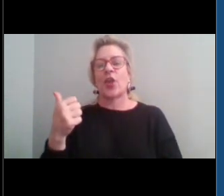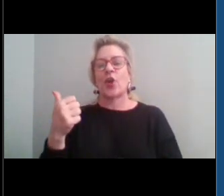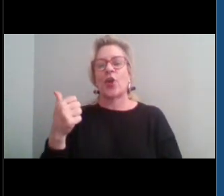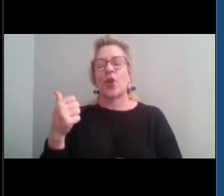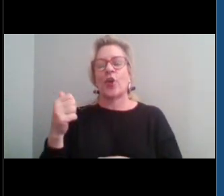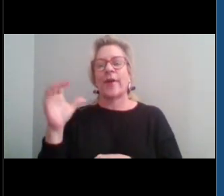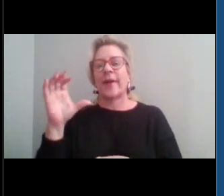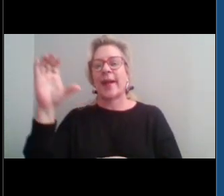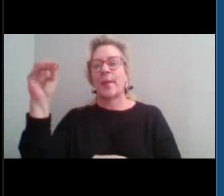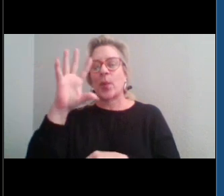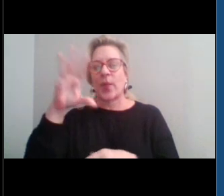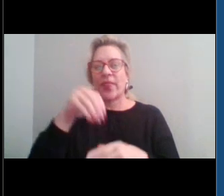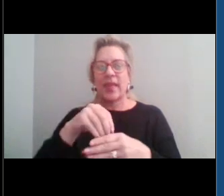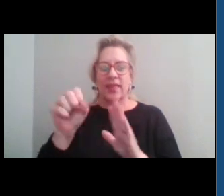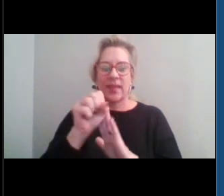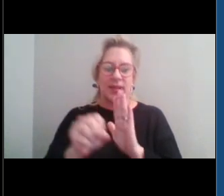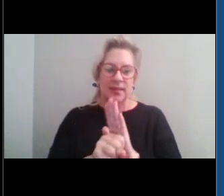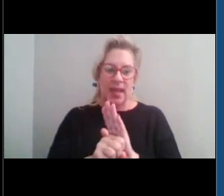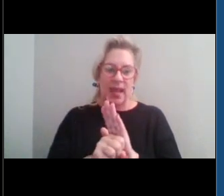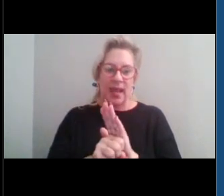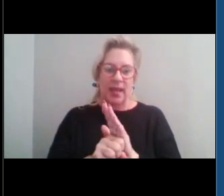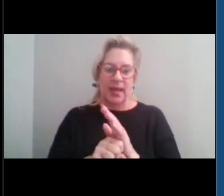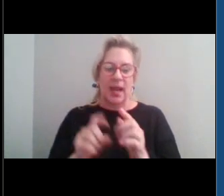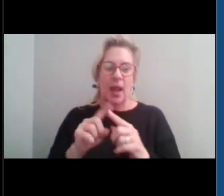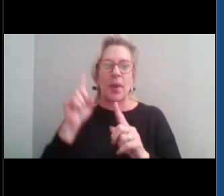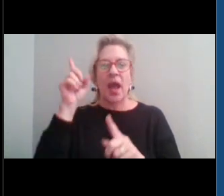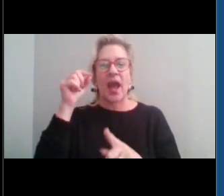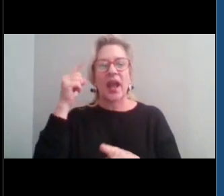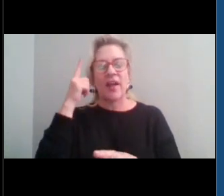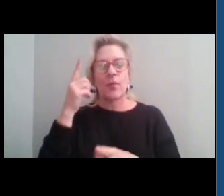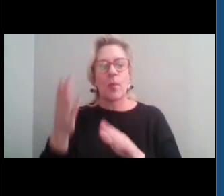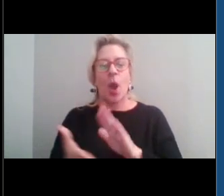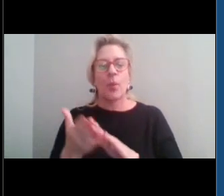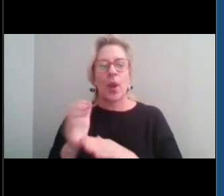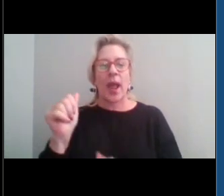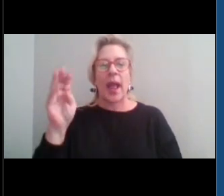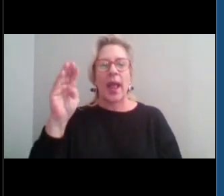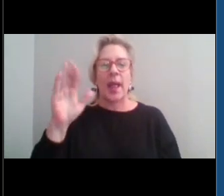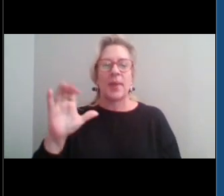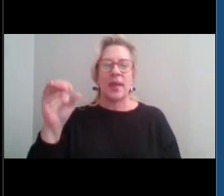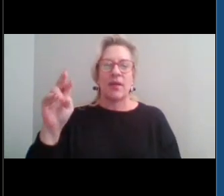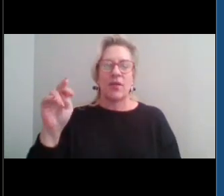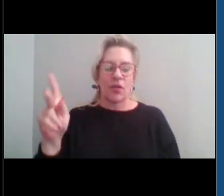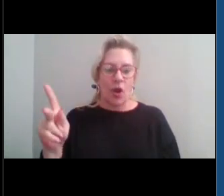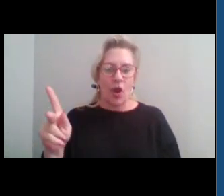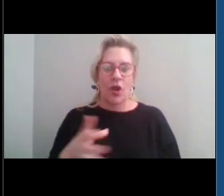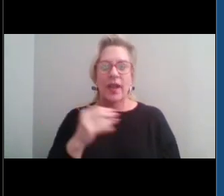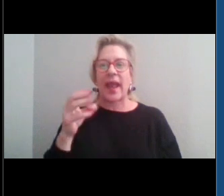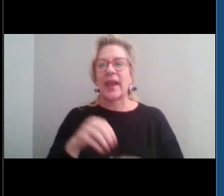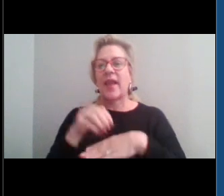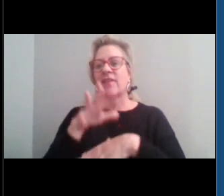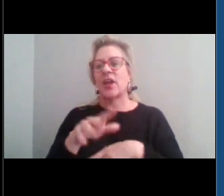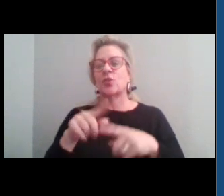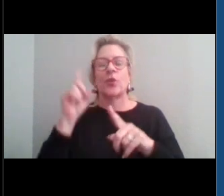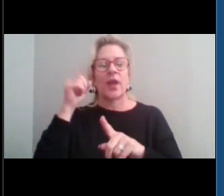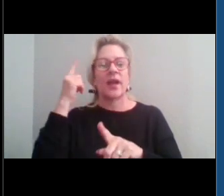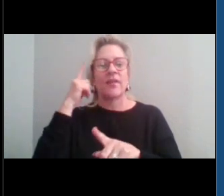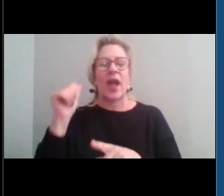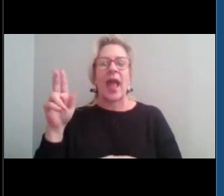the state. In particular, Government of Operations Secretary Amy Tung, and Infrastructure Advisor to the Governor